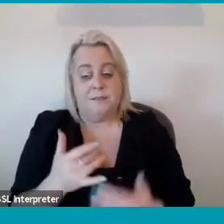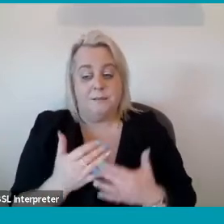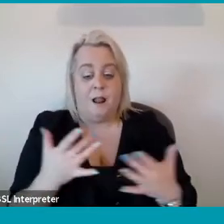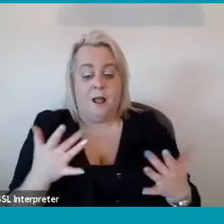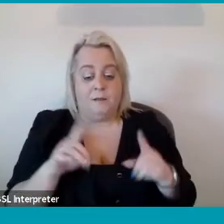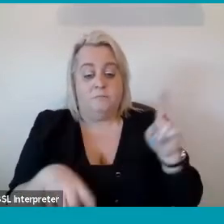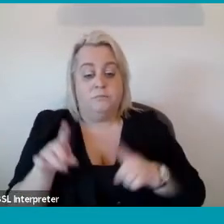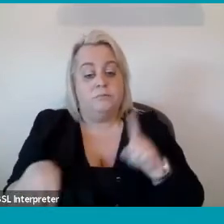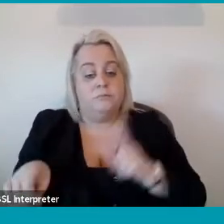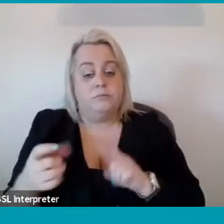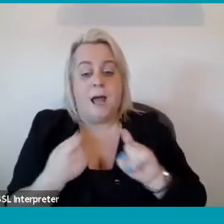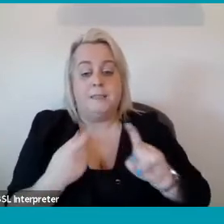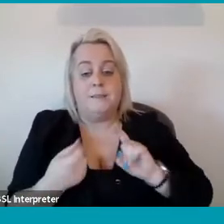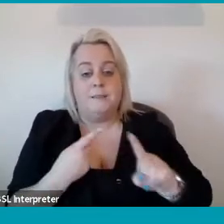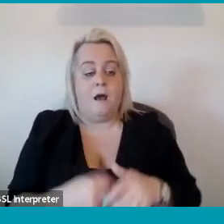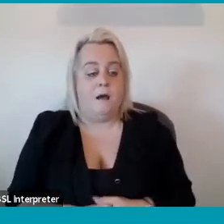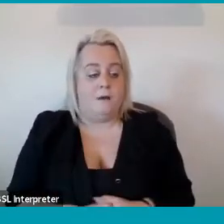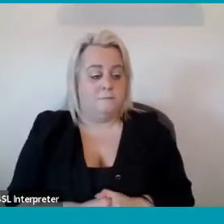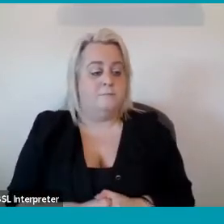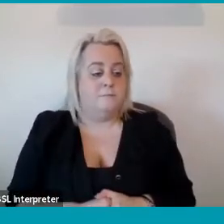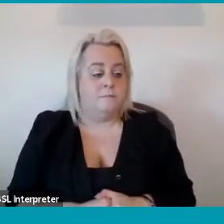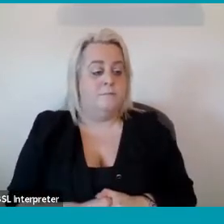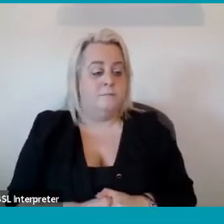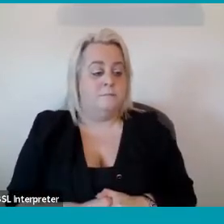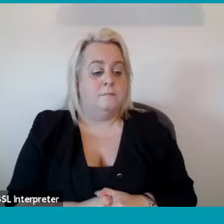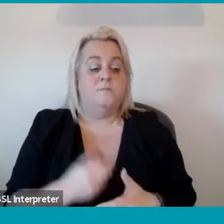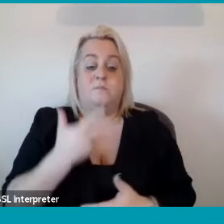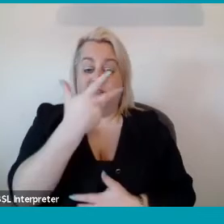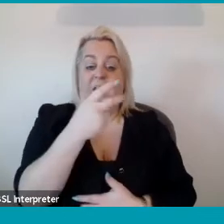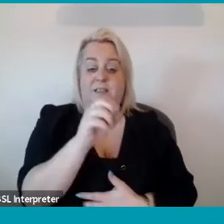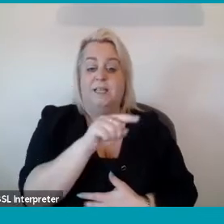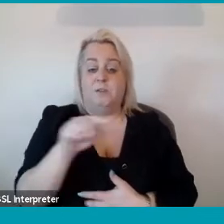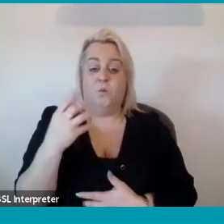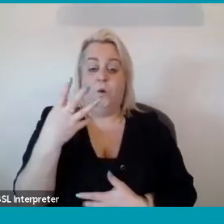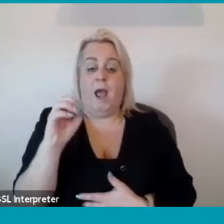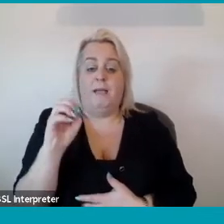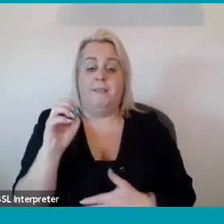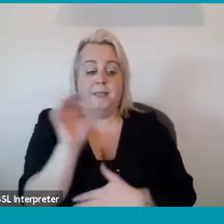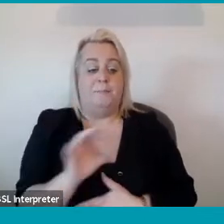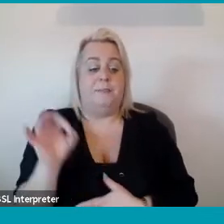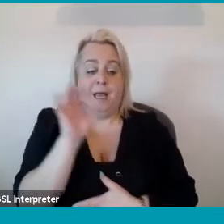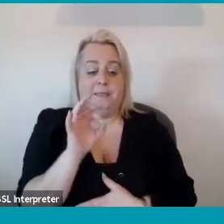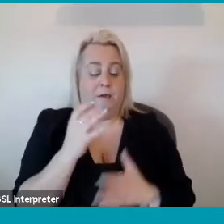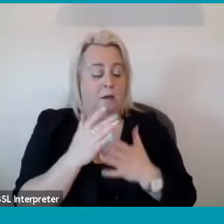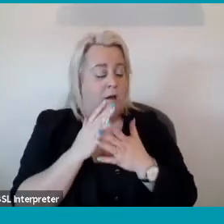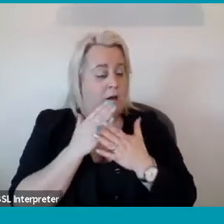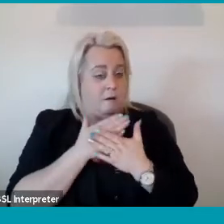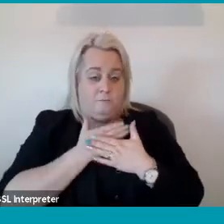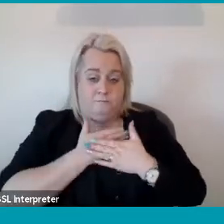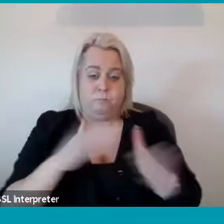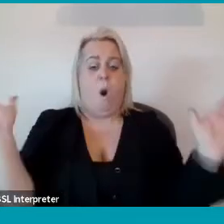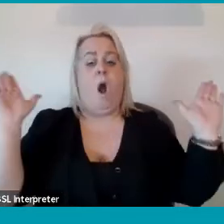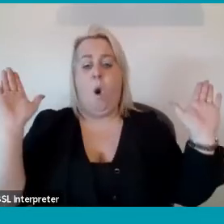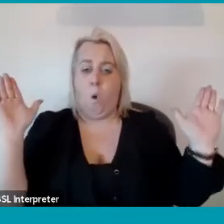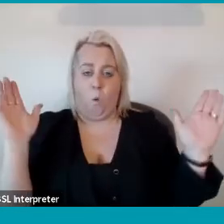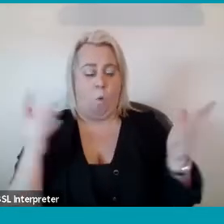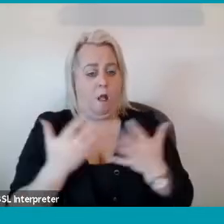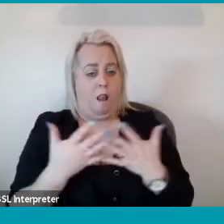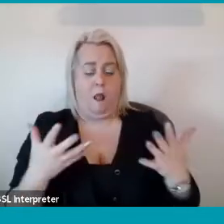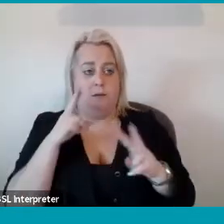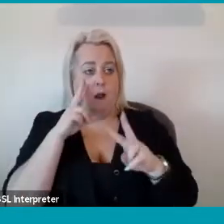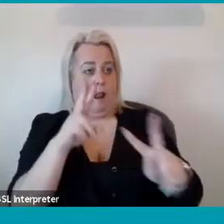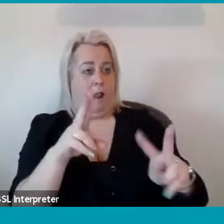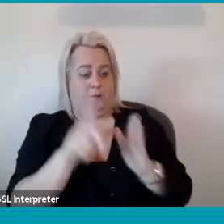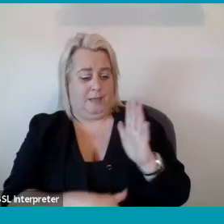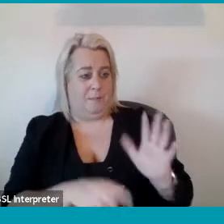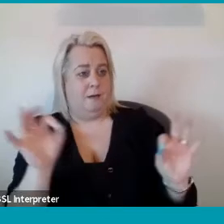Yeah, great. Along the right lines. It's between 80 and 90%. The vast majority of disabled people don't look